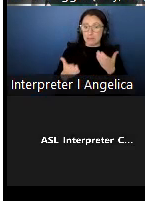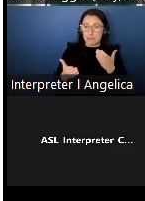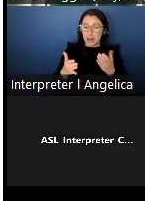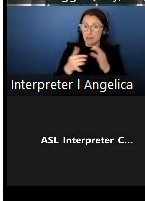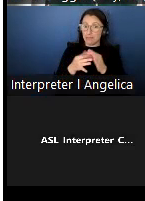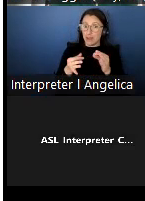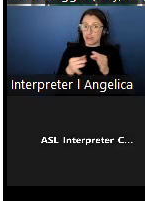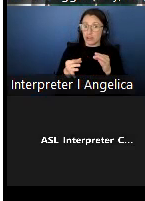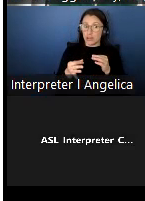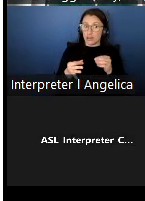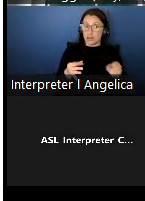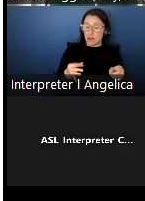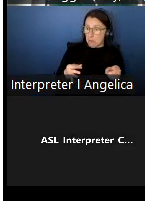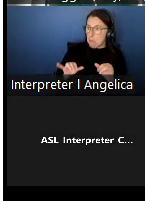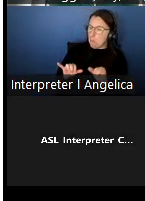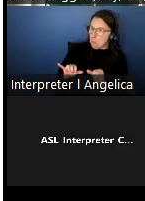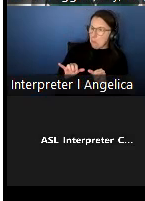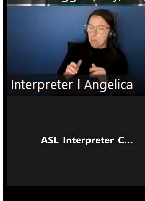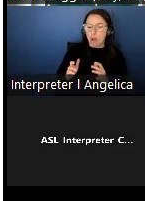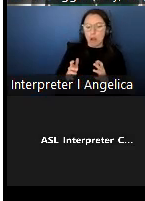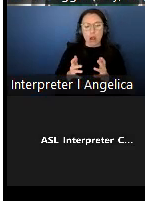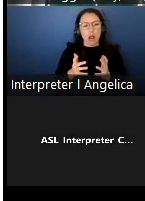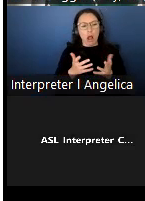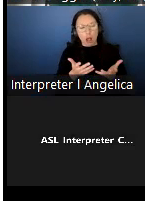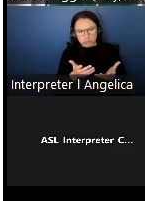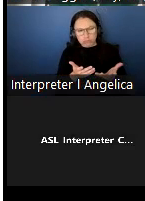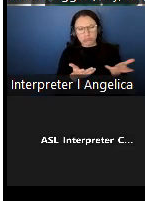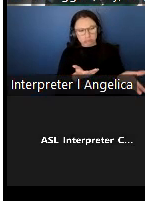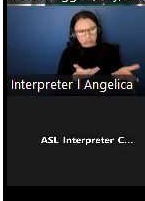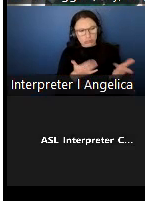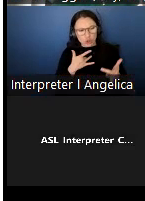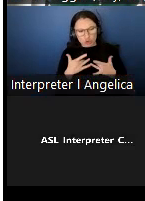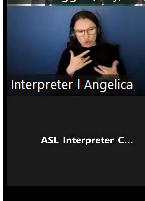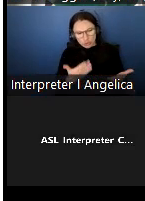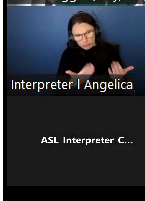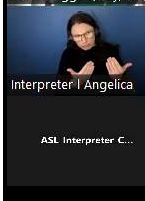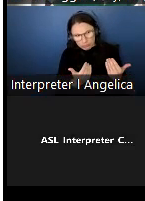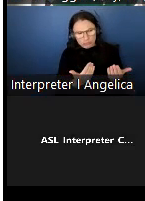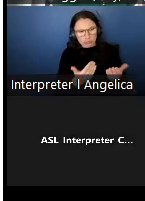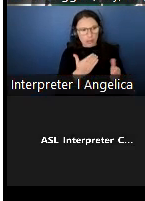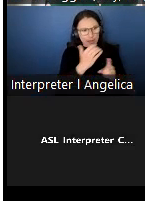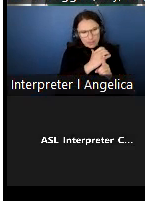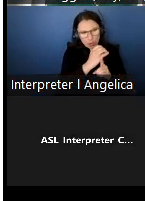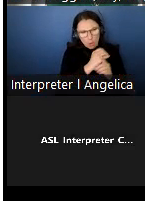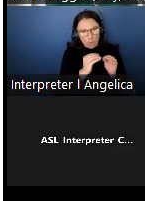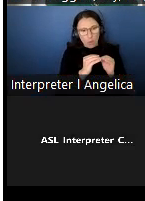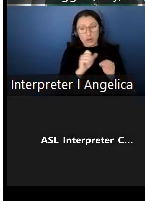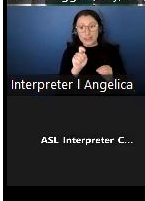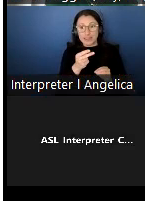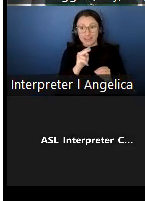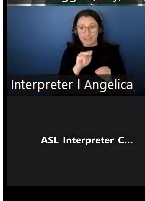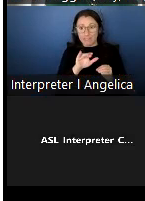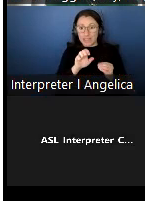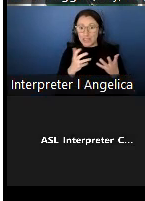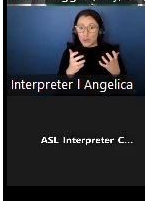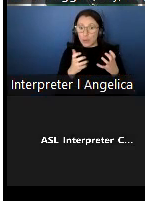sparks a point of concern and we explore that further. Steph, do you have any input on this question that you